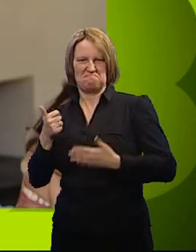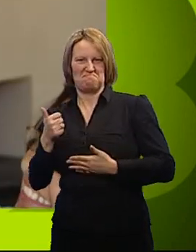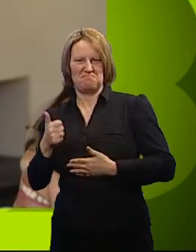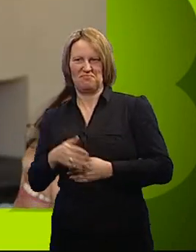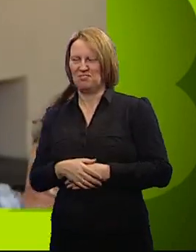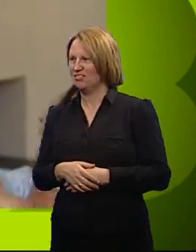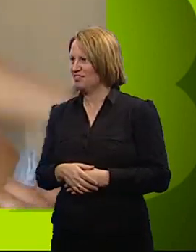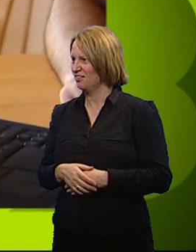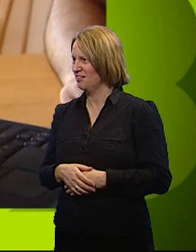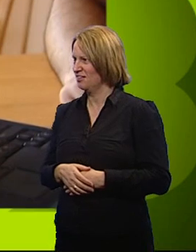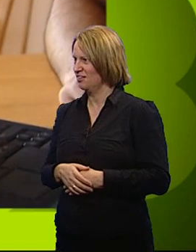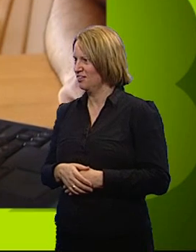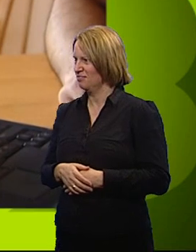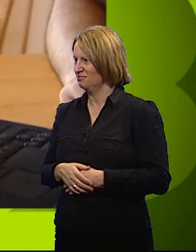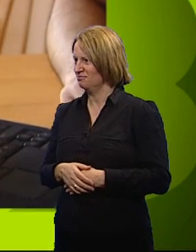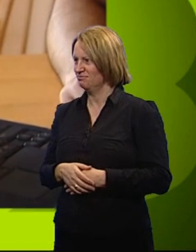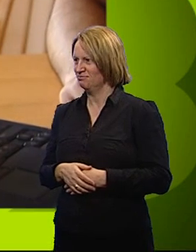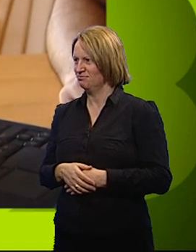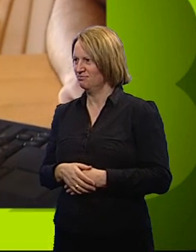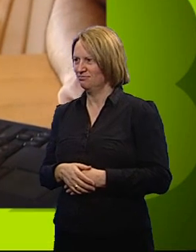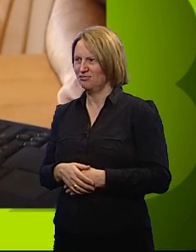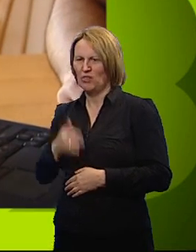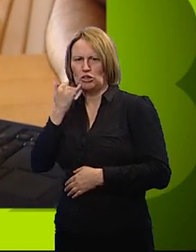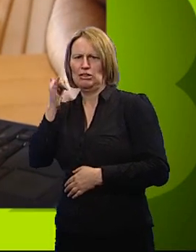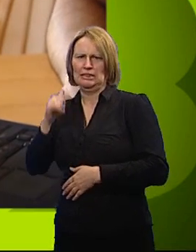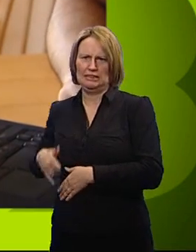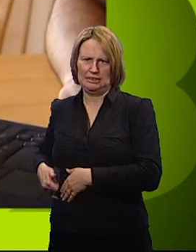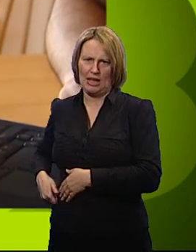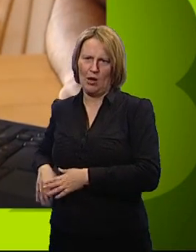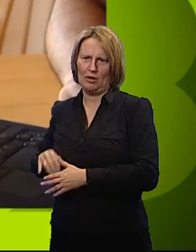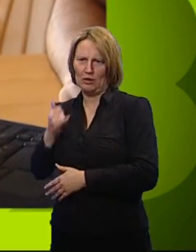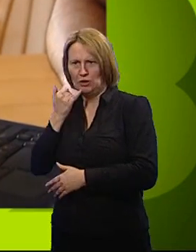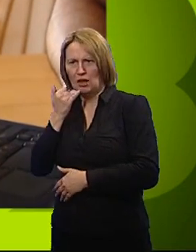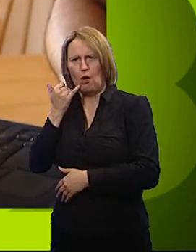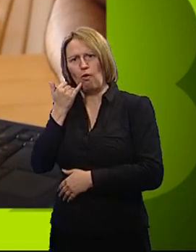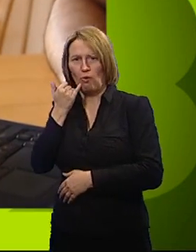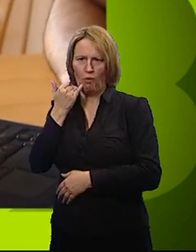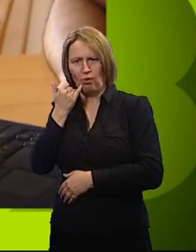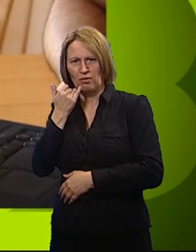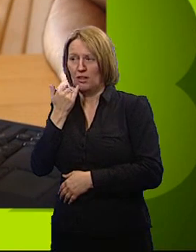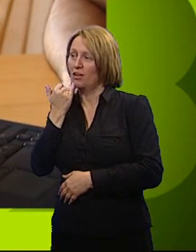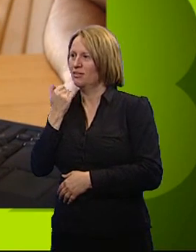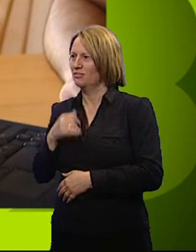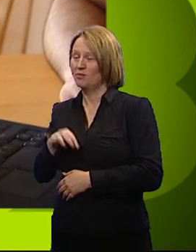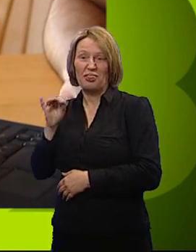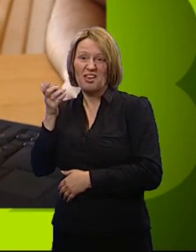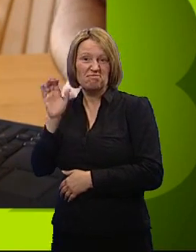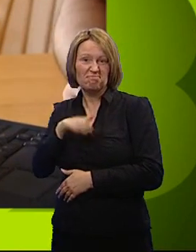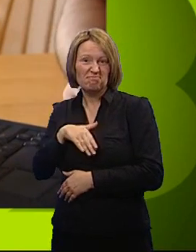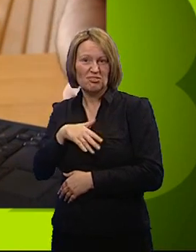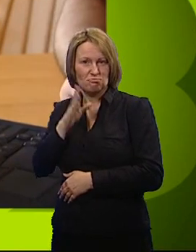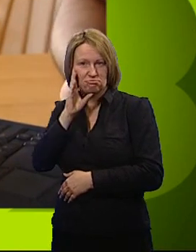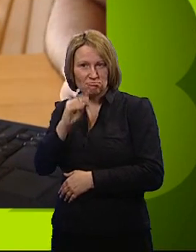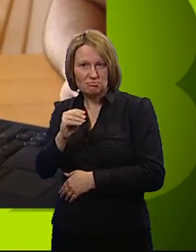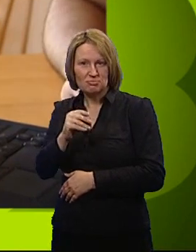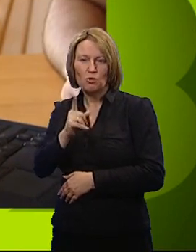Like it. An injustice. Next, I've just got to take this call, Dad. Hang on. Hello. Ha, actually, there's no one there. I just